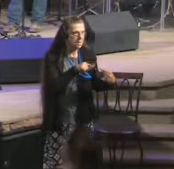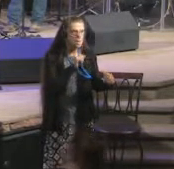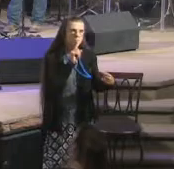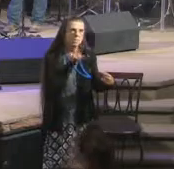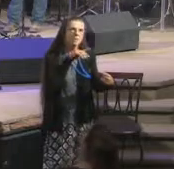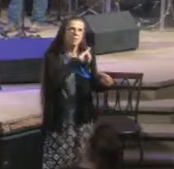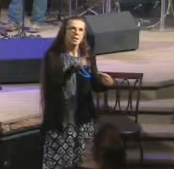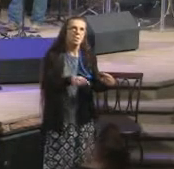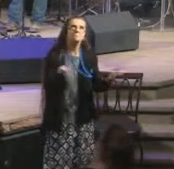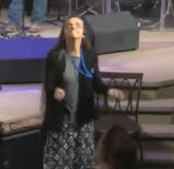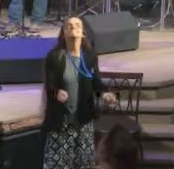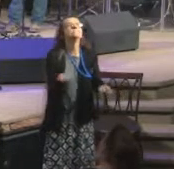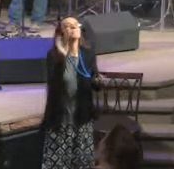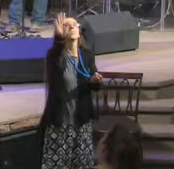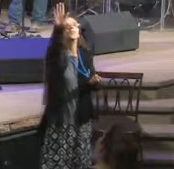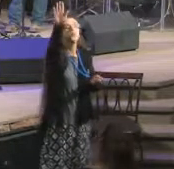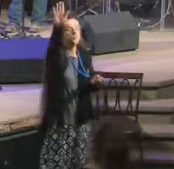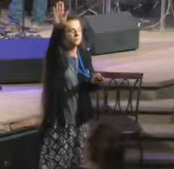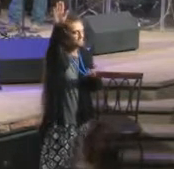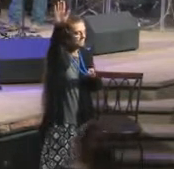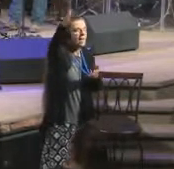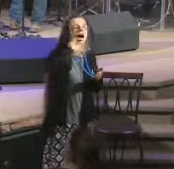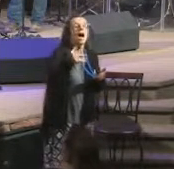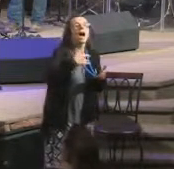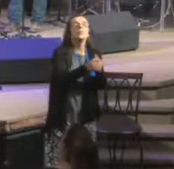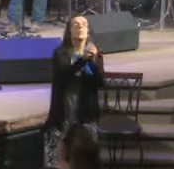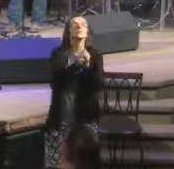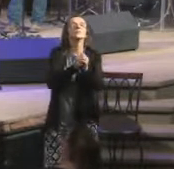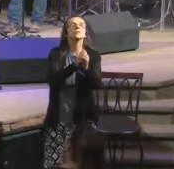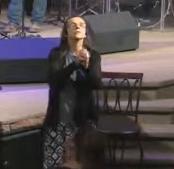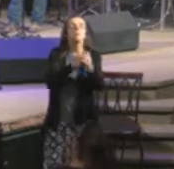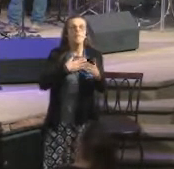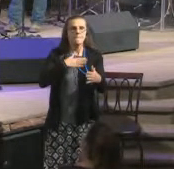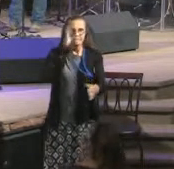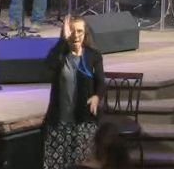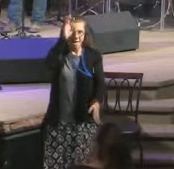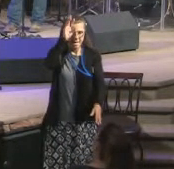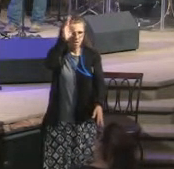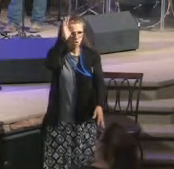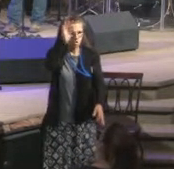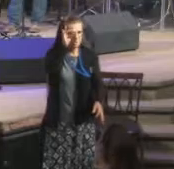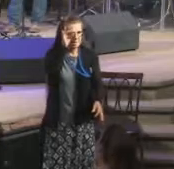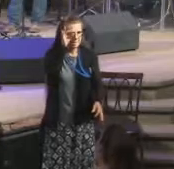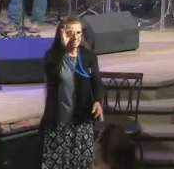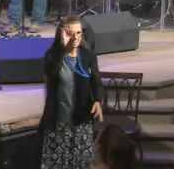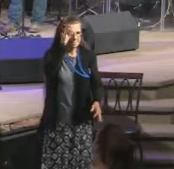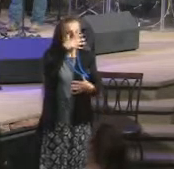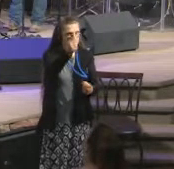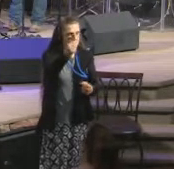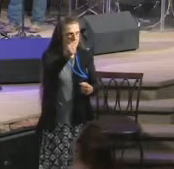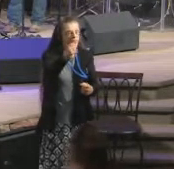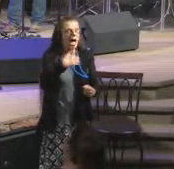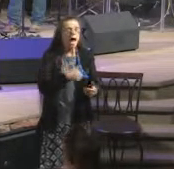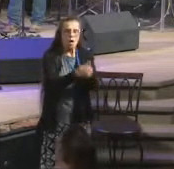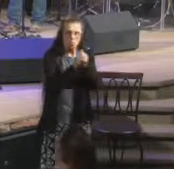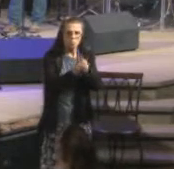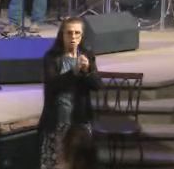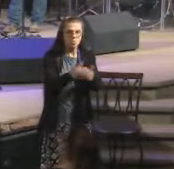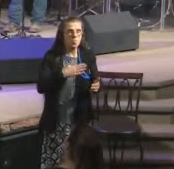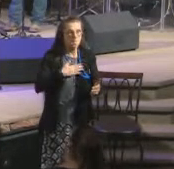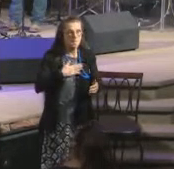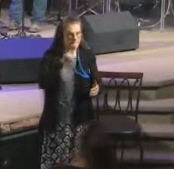Lord, they're yours. And I will worship you with my trust. I will worship you, Lord God, with my